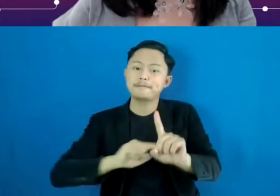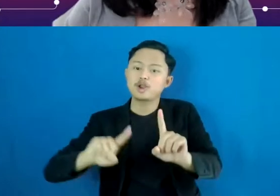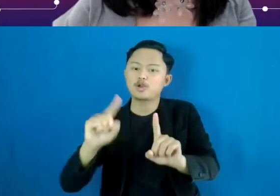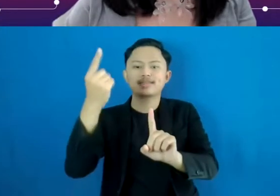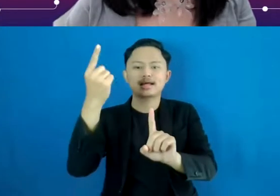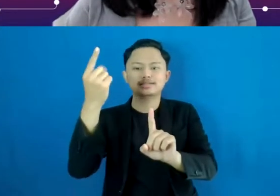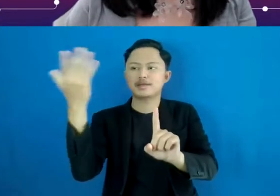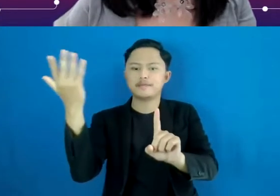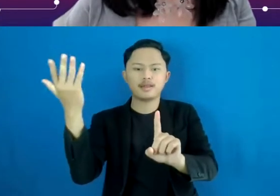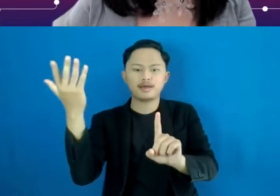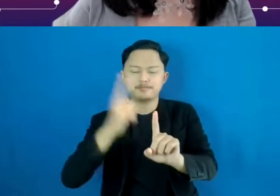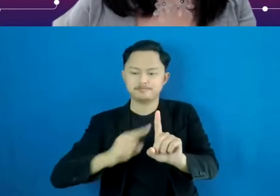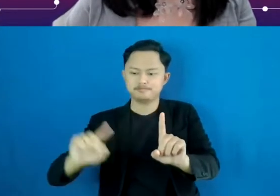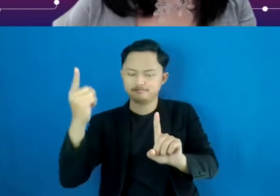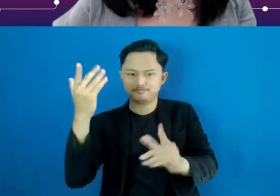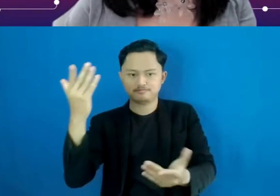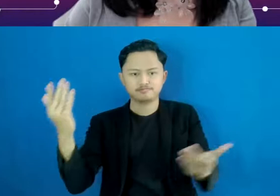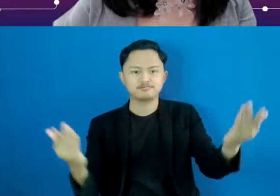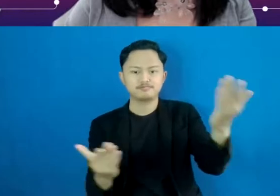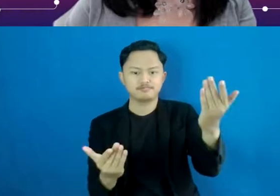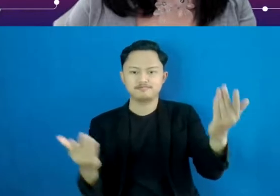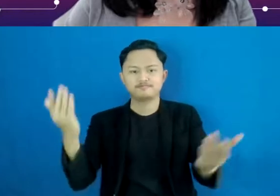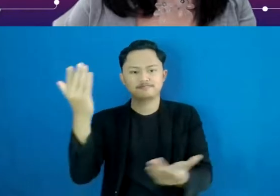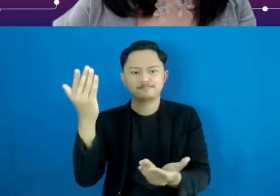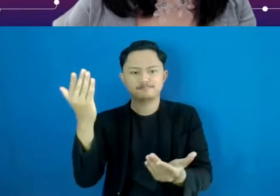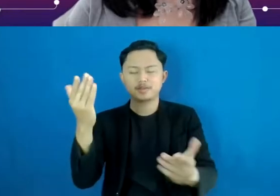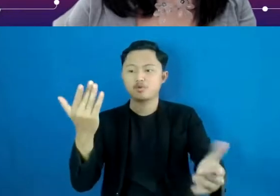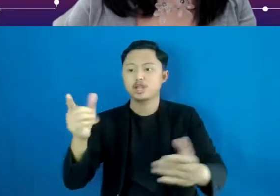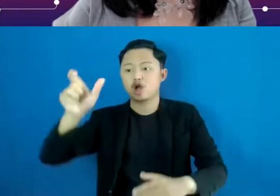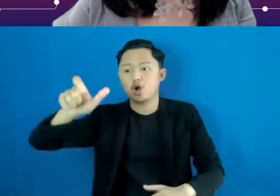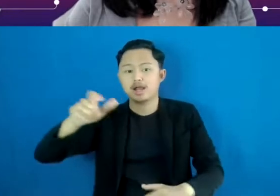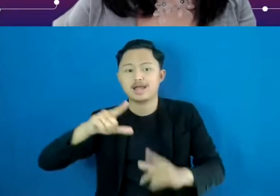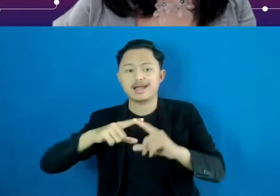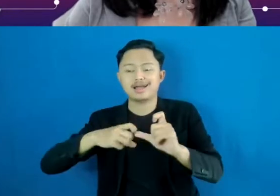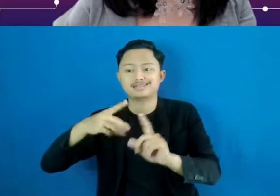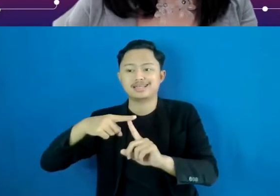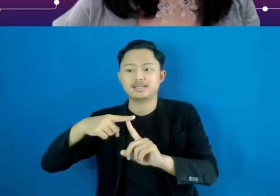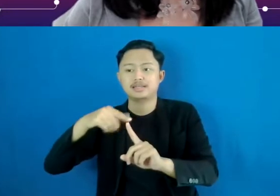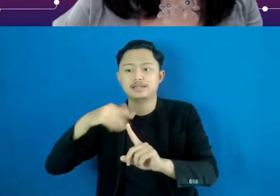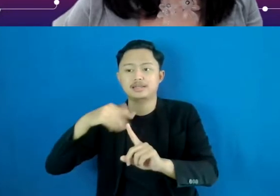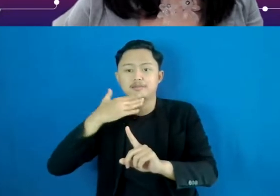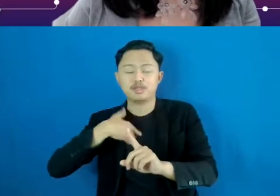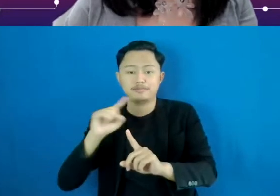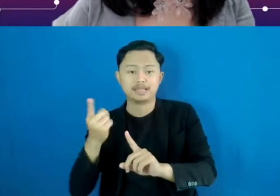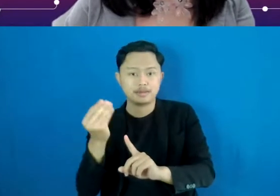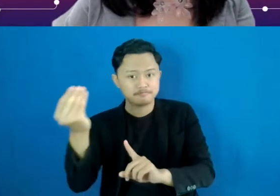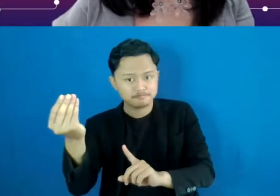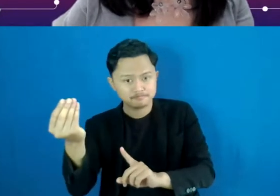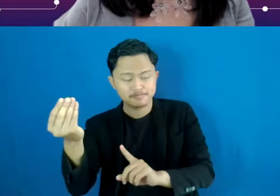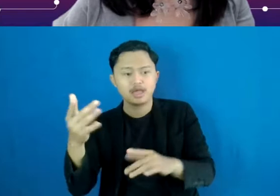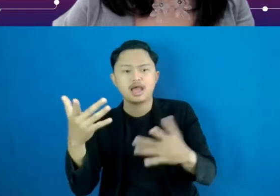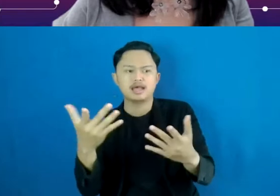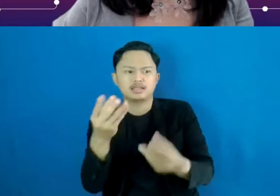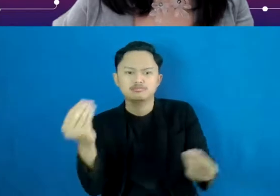priority from the municipality goes to the asset owner first, then it can be possible that they provide